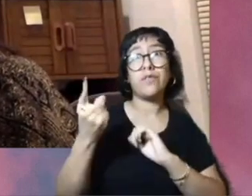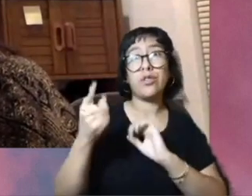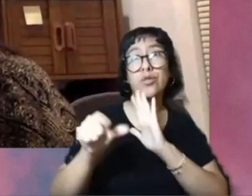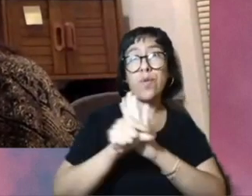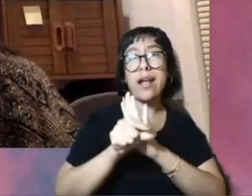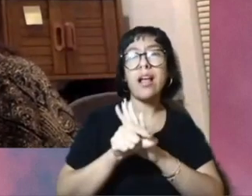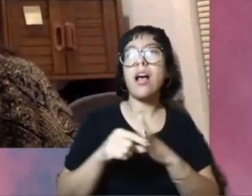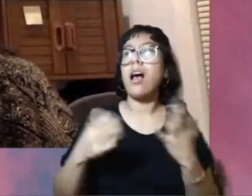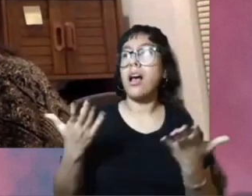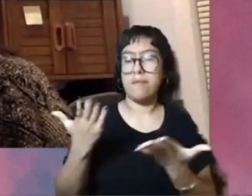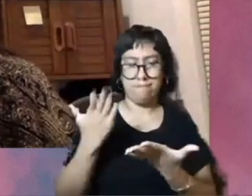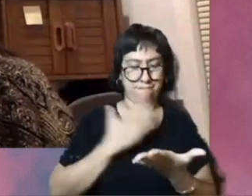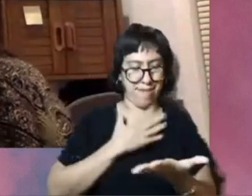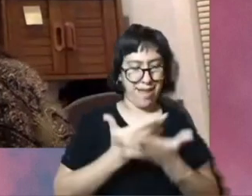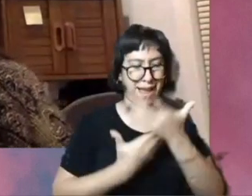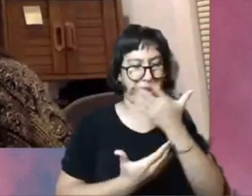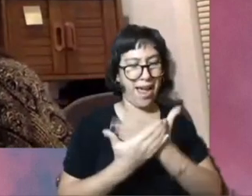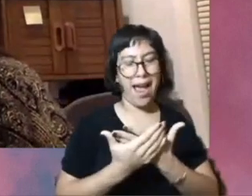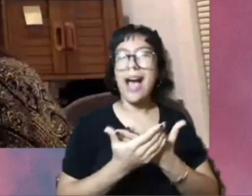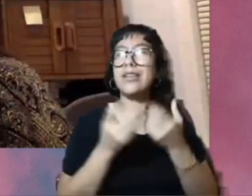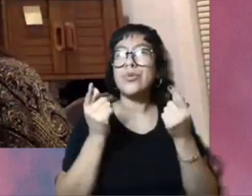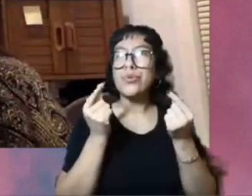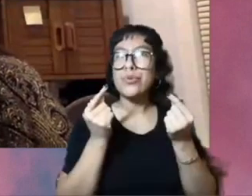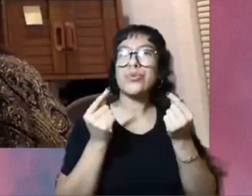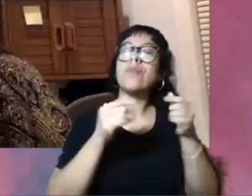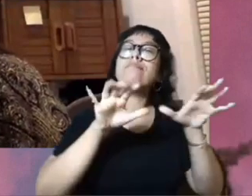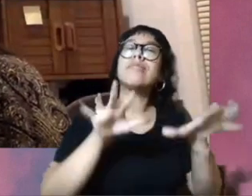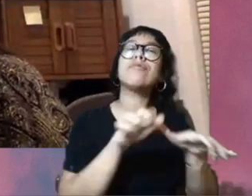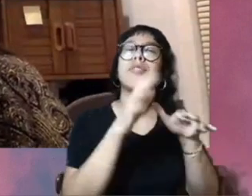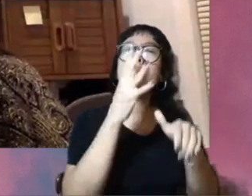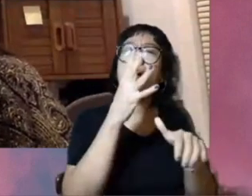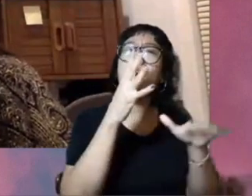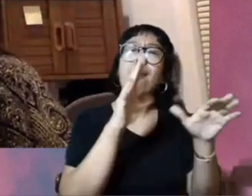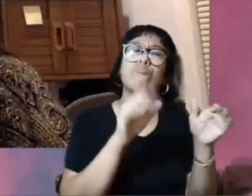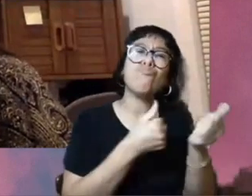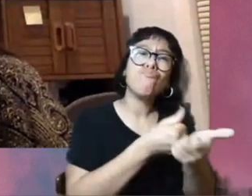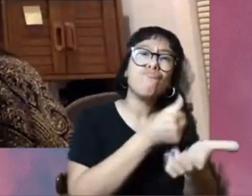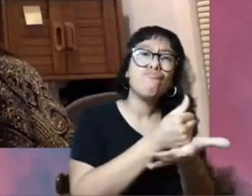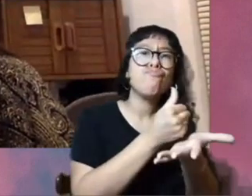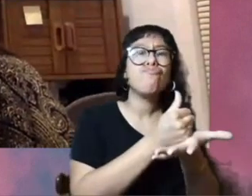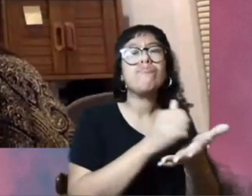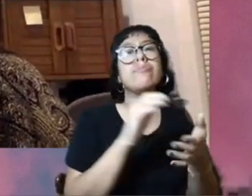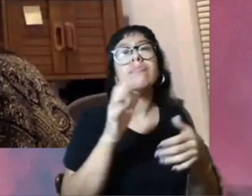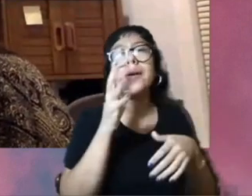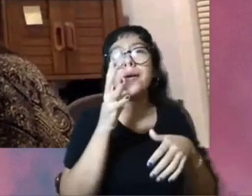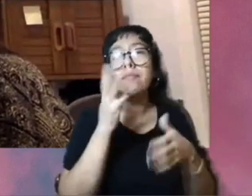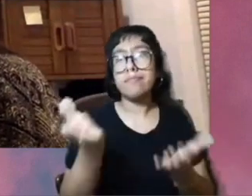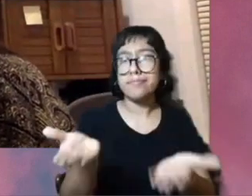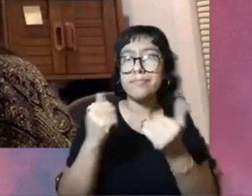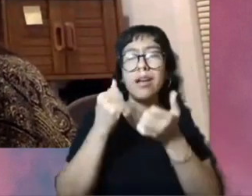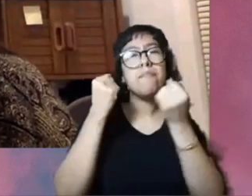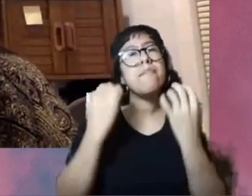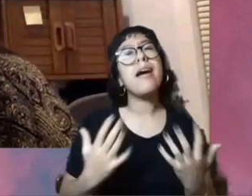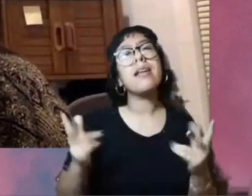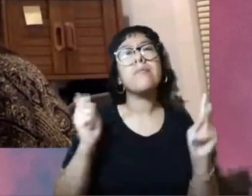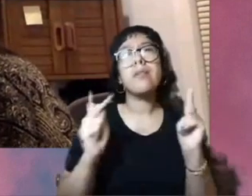my hands were made to massage my mommy's back. You come from a line of women who led the kitchens, who